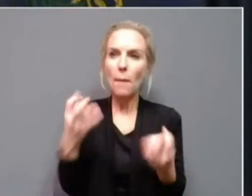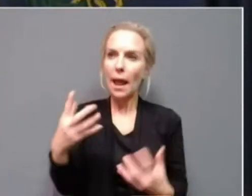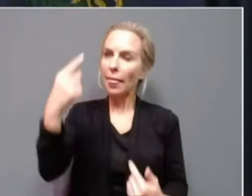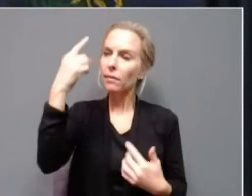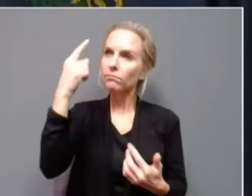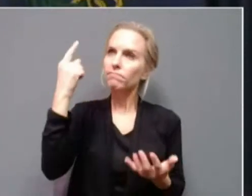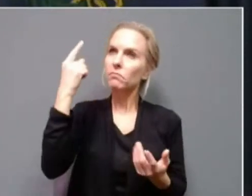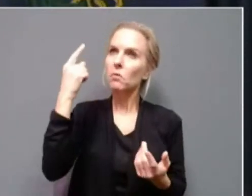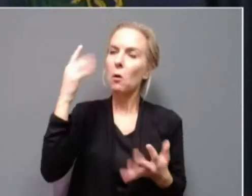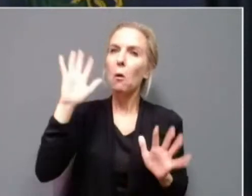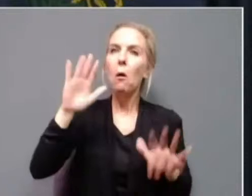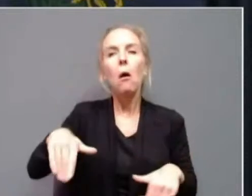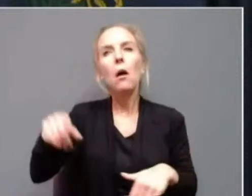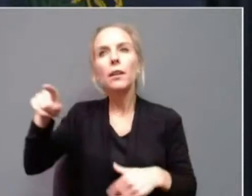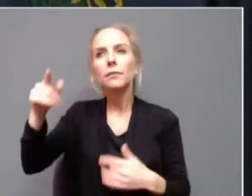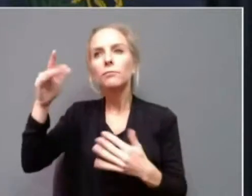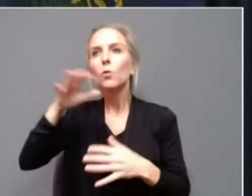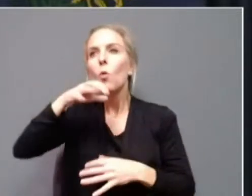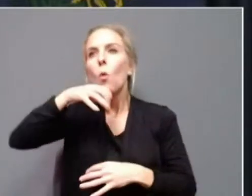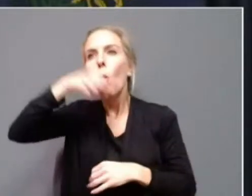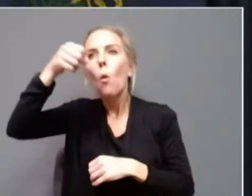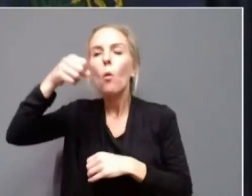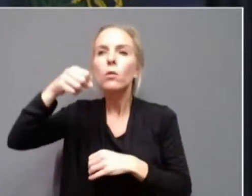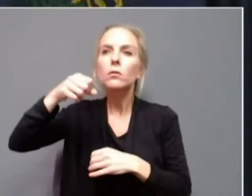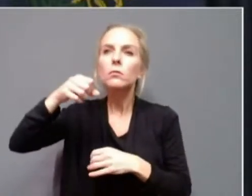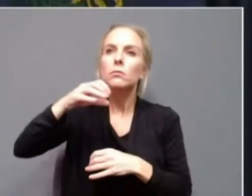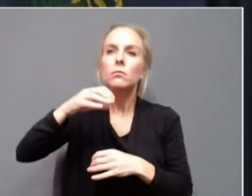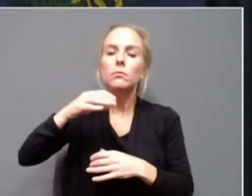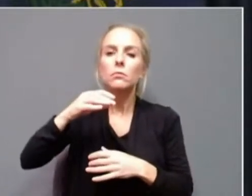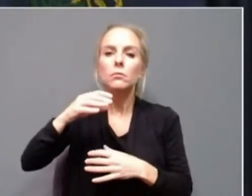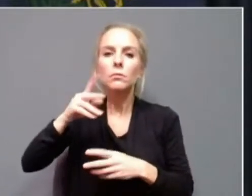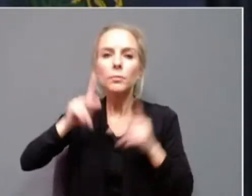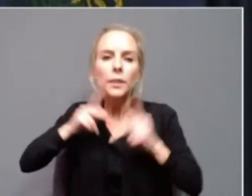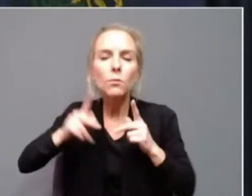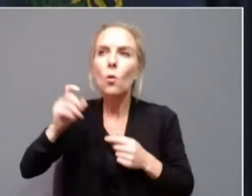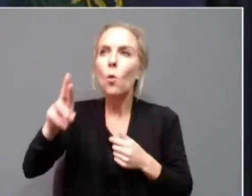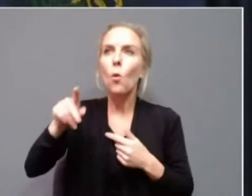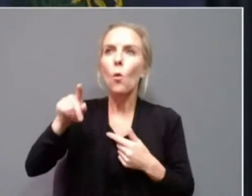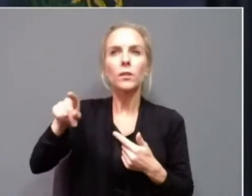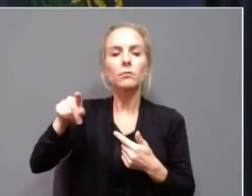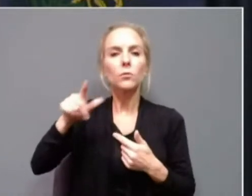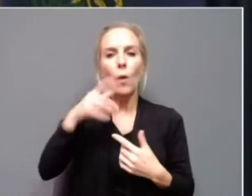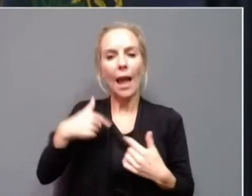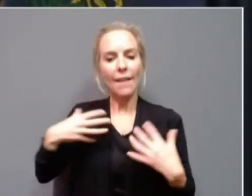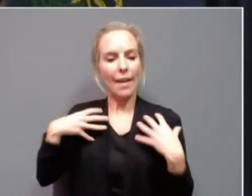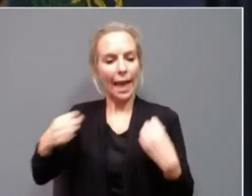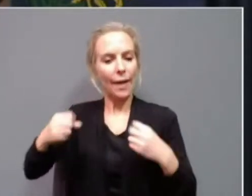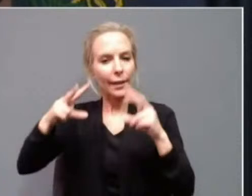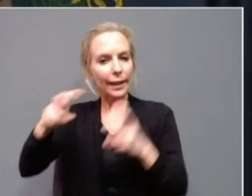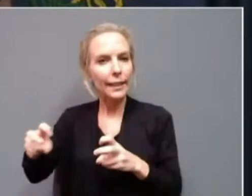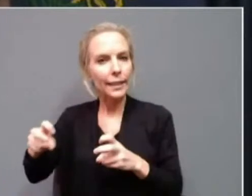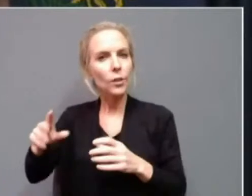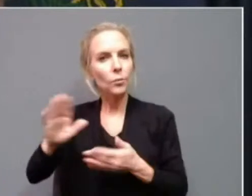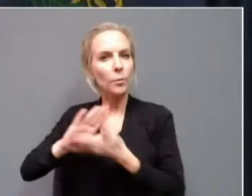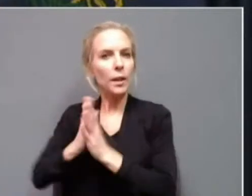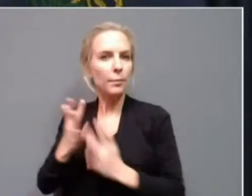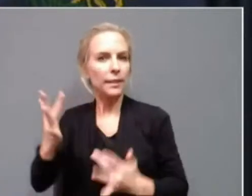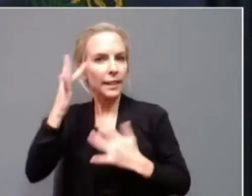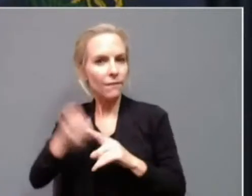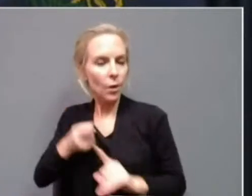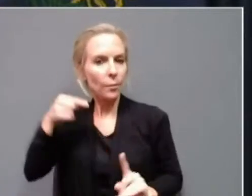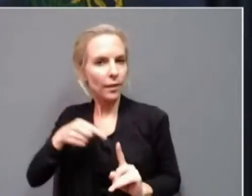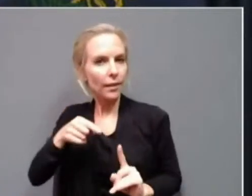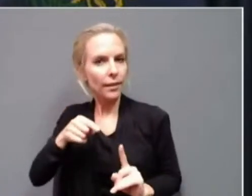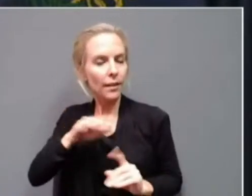underlying health conditions will experience complications from this virus. Well, that's not the case. And with